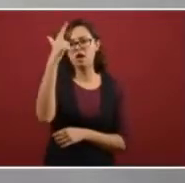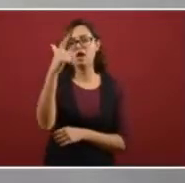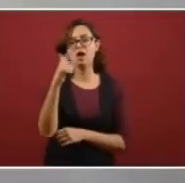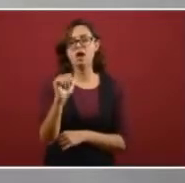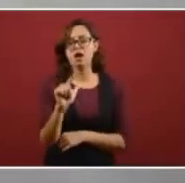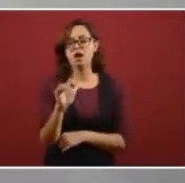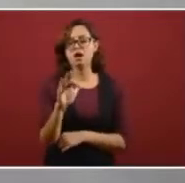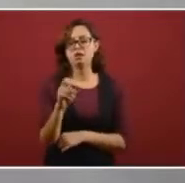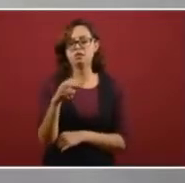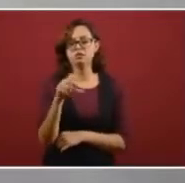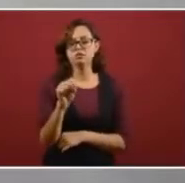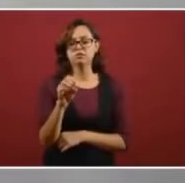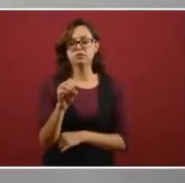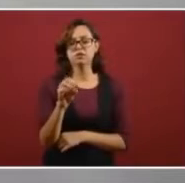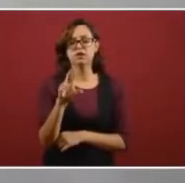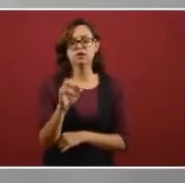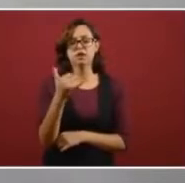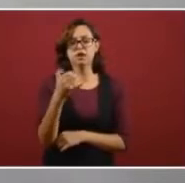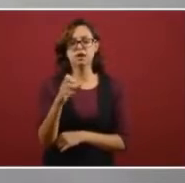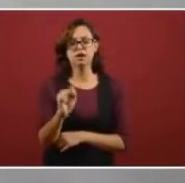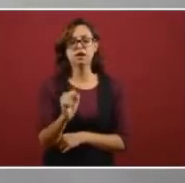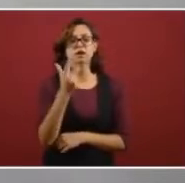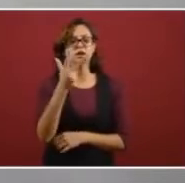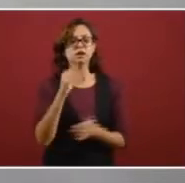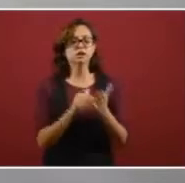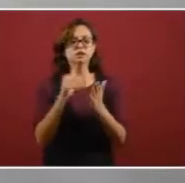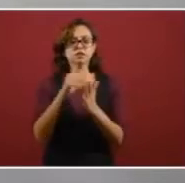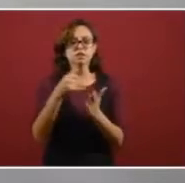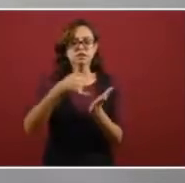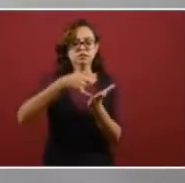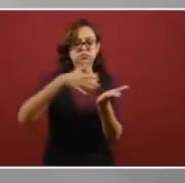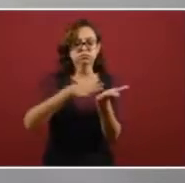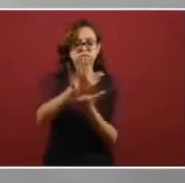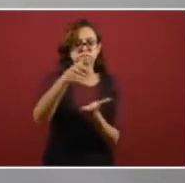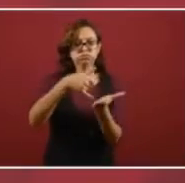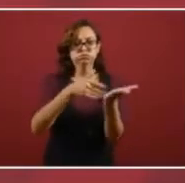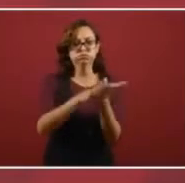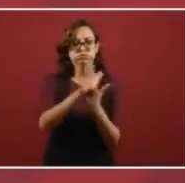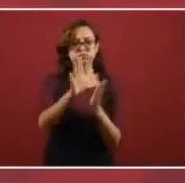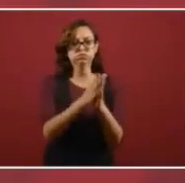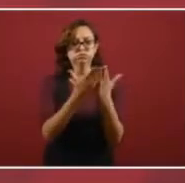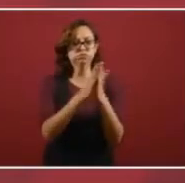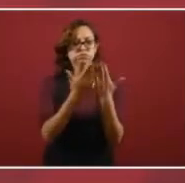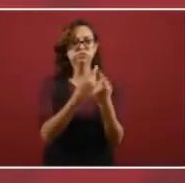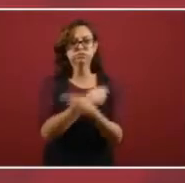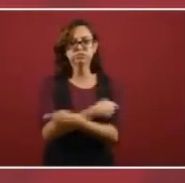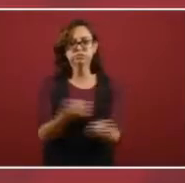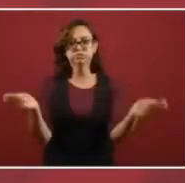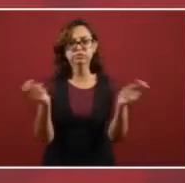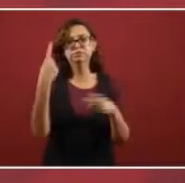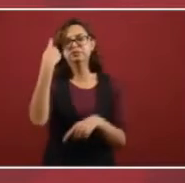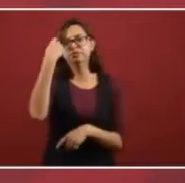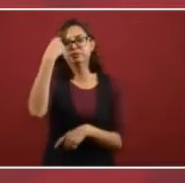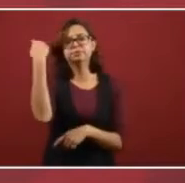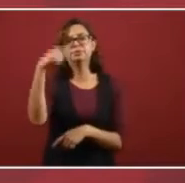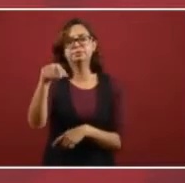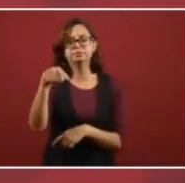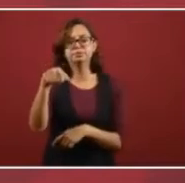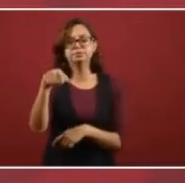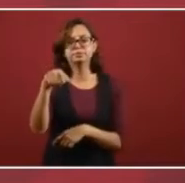of morale from Alfonso Reyes, which also made several, like a million.